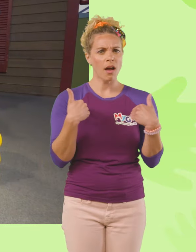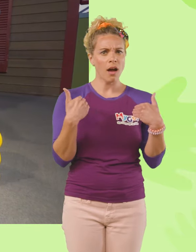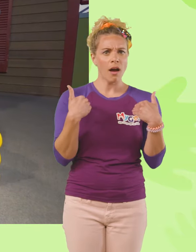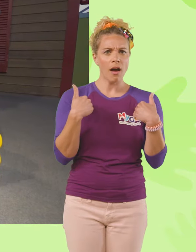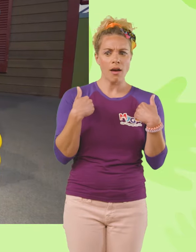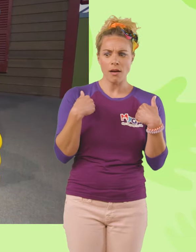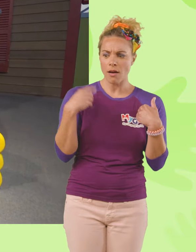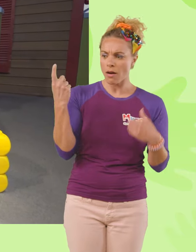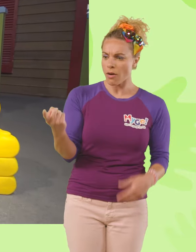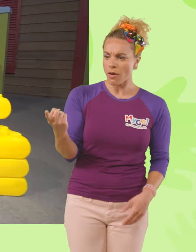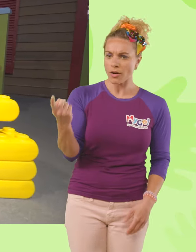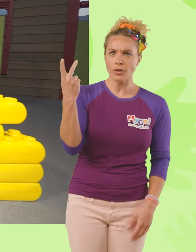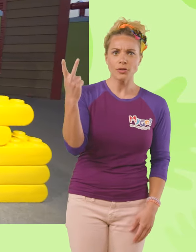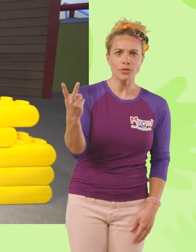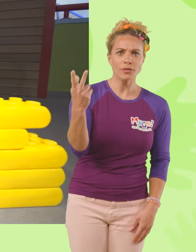these